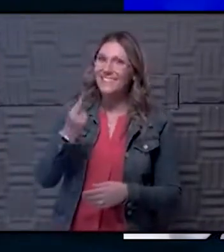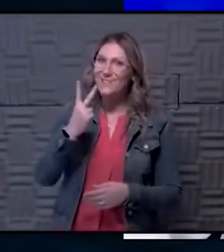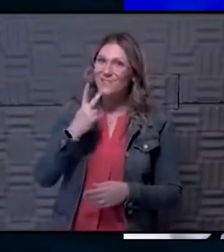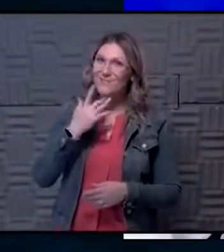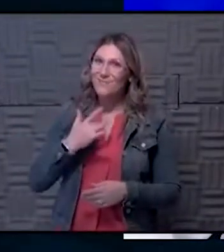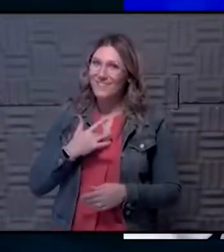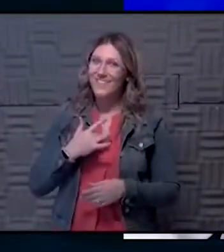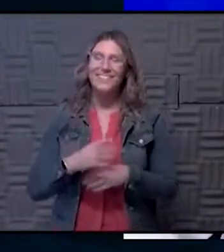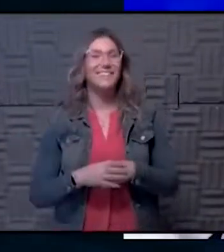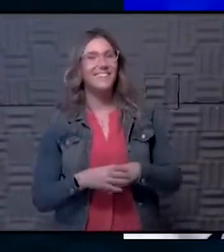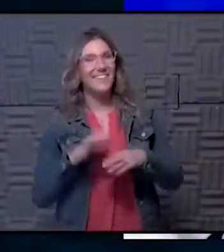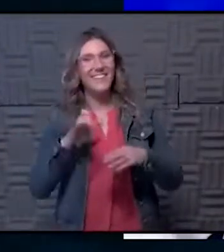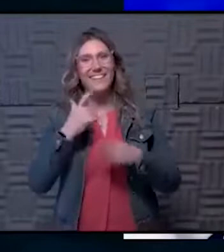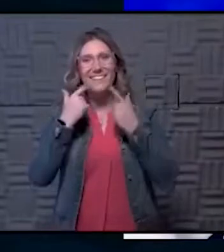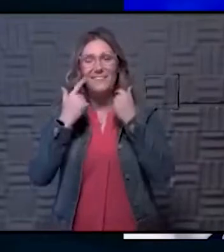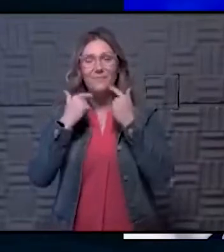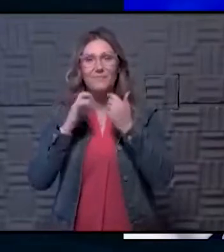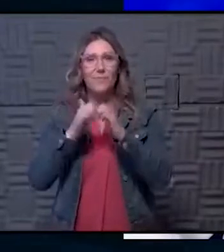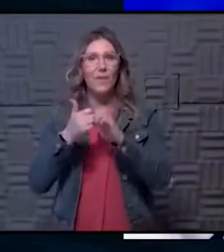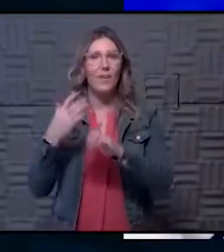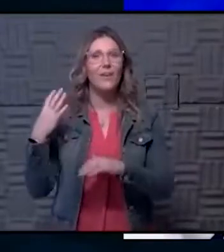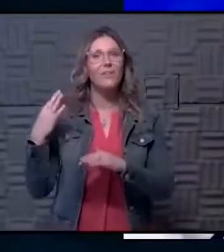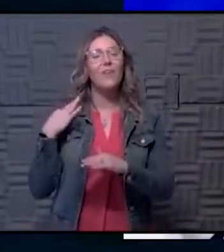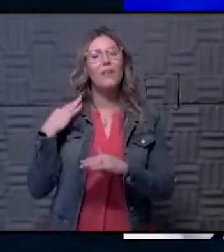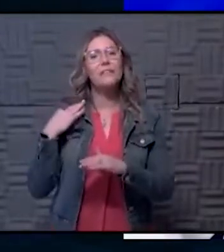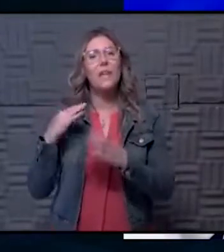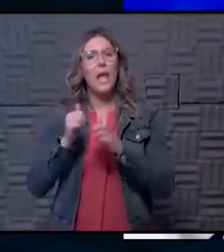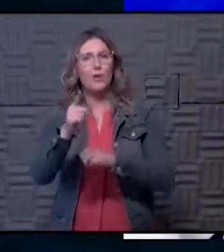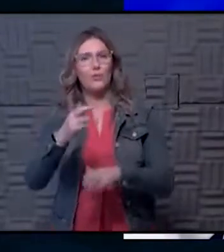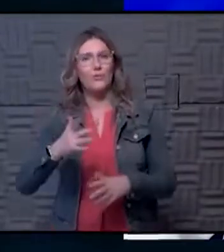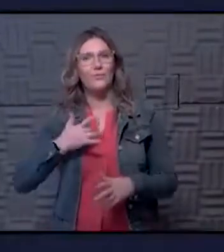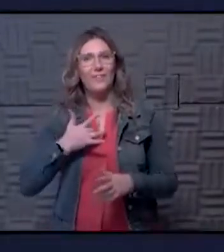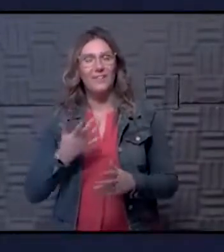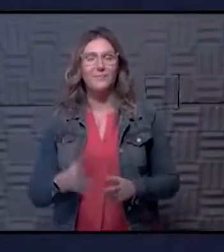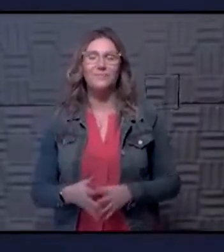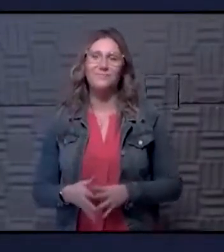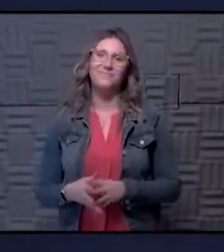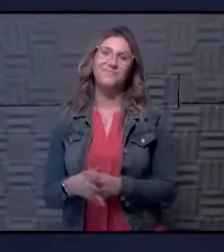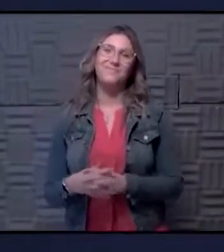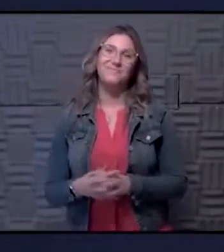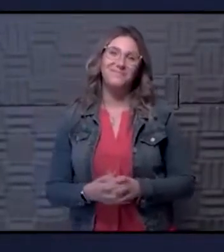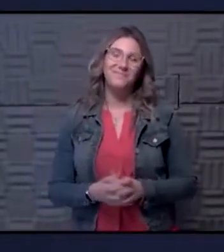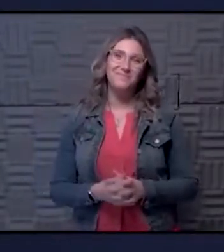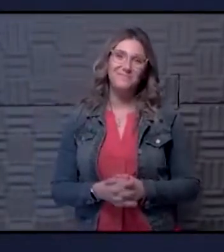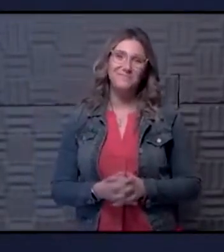That is great. How does volunteering make you feel? Oh,